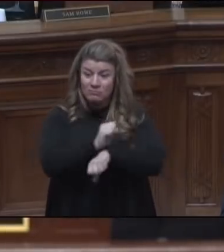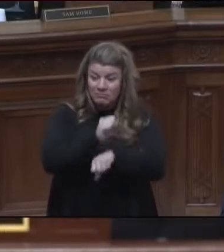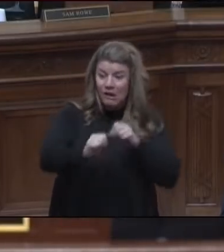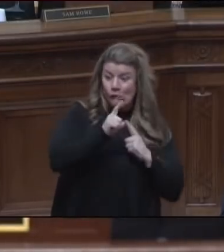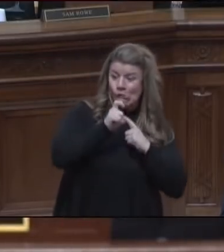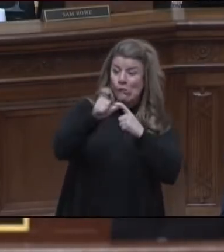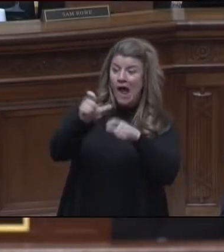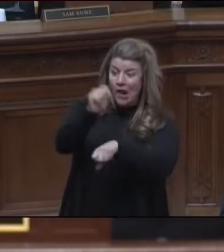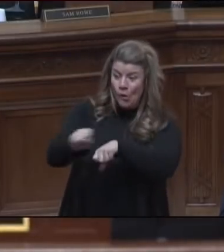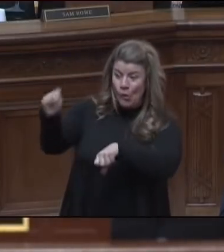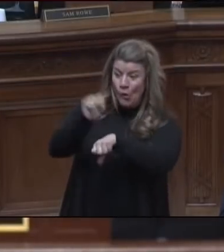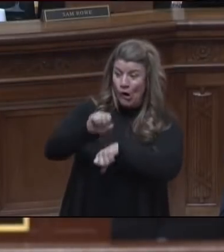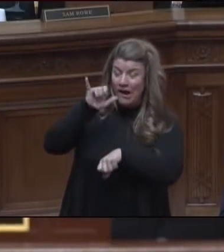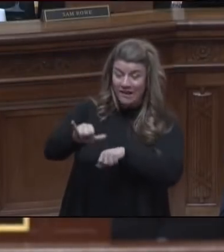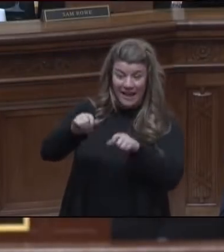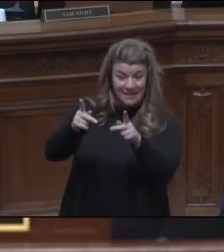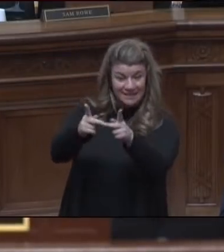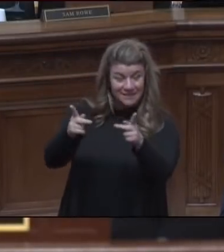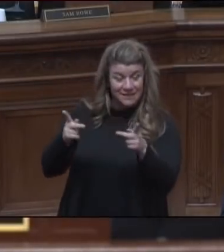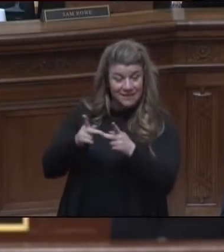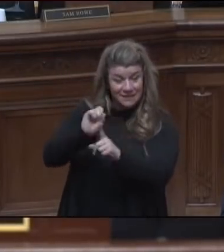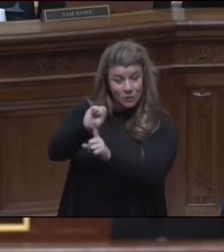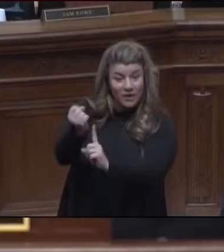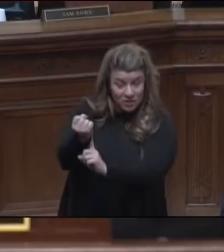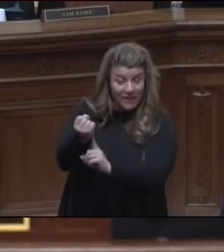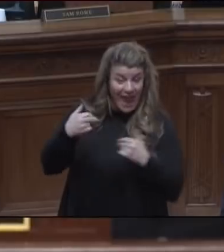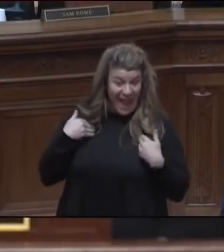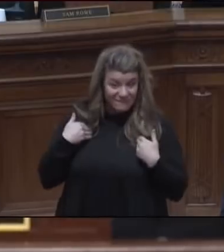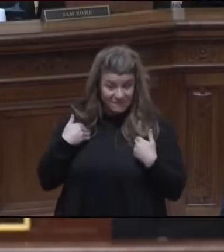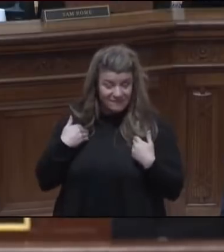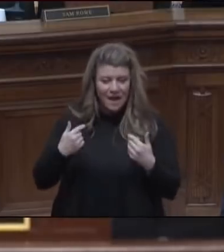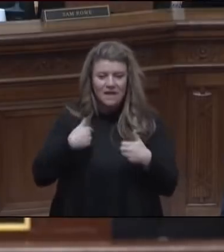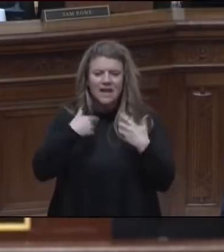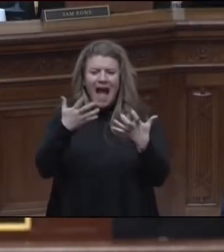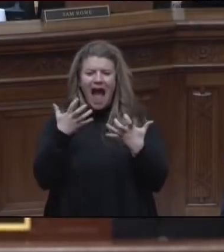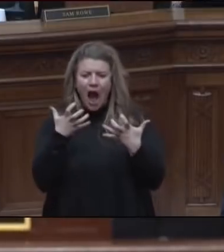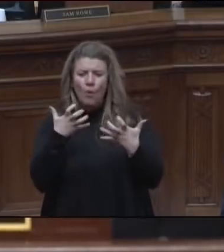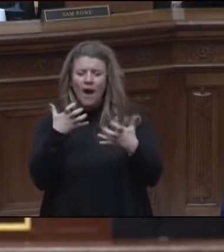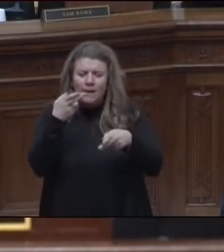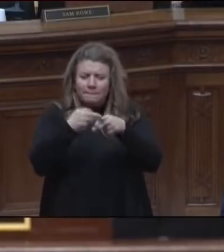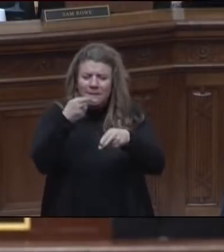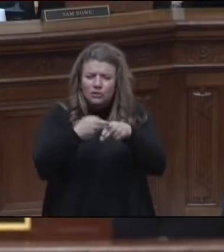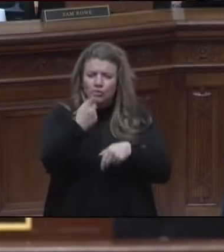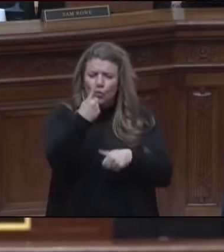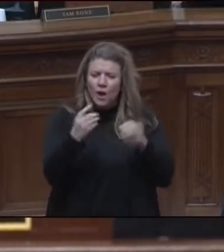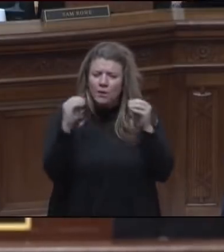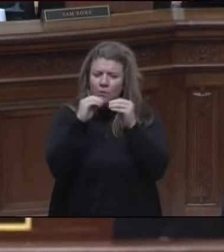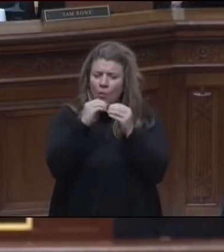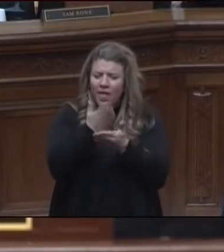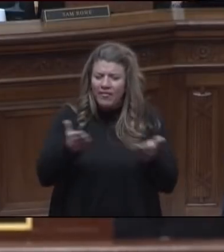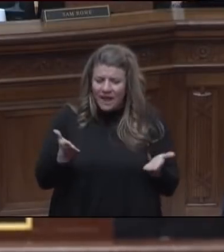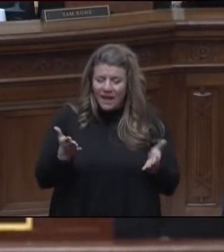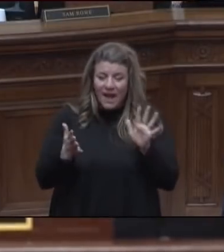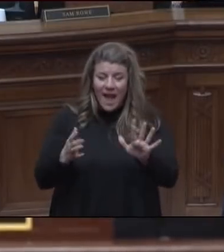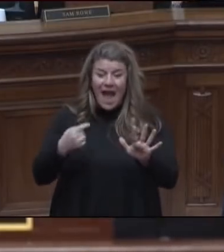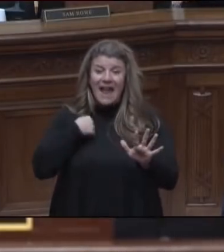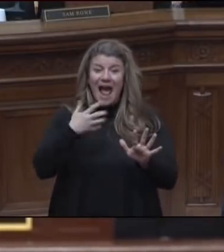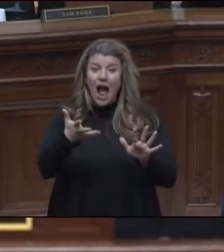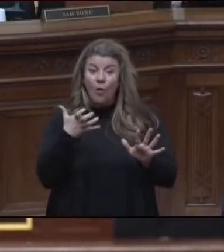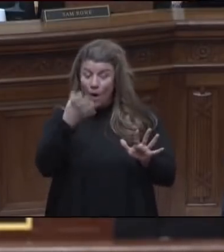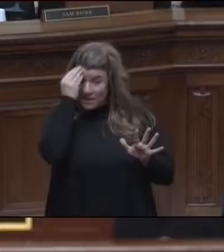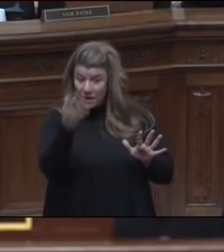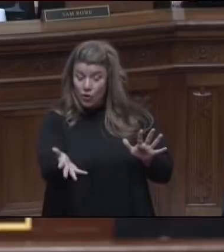they surely have. Now, I want to just touch on one other thing real quick, and I want to just